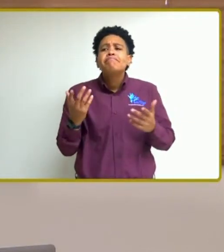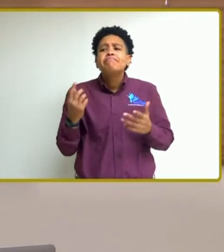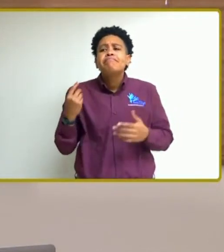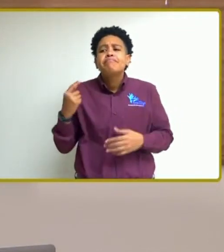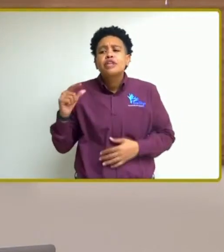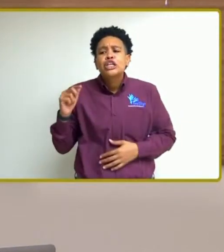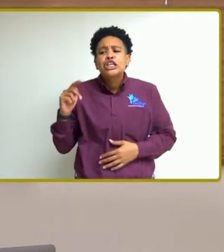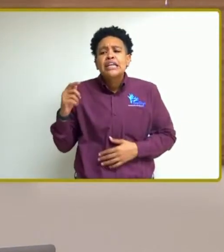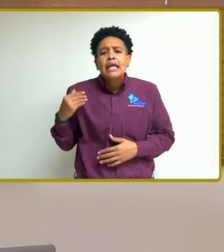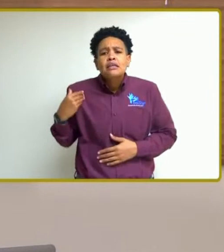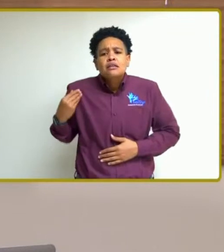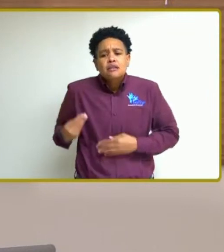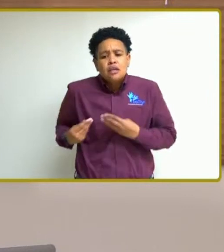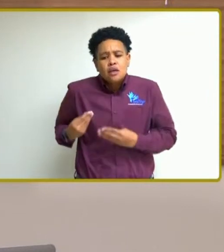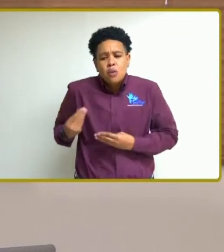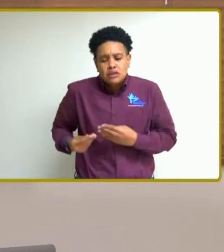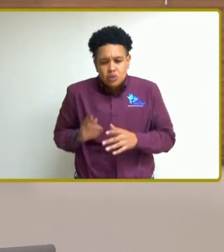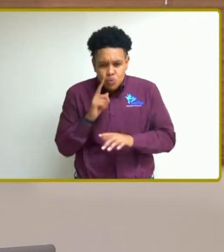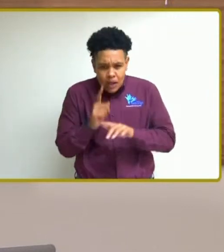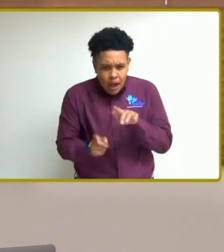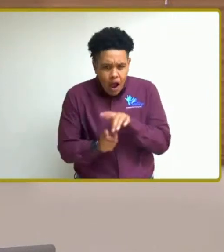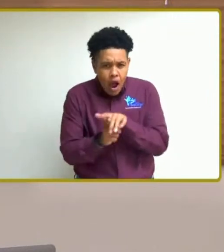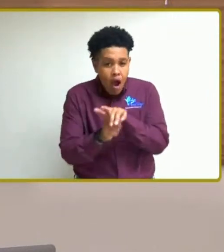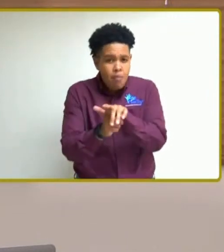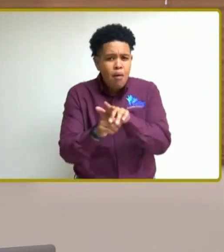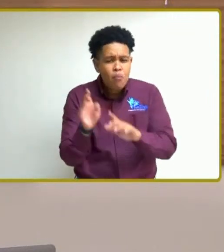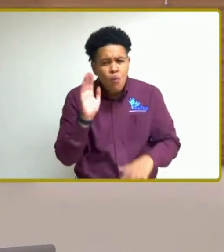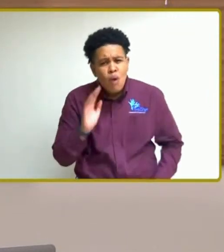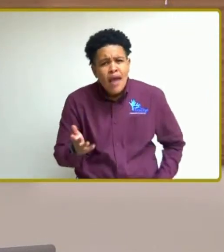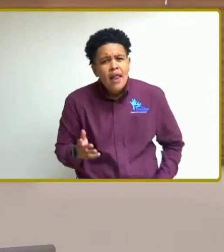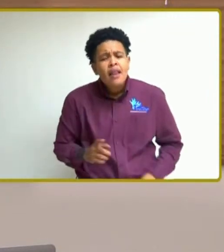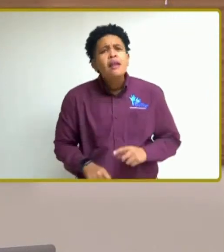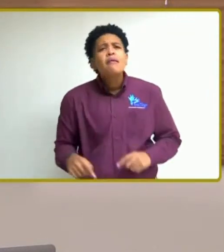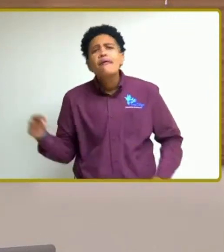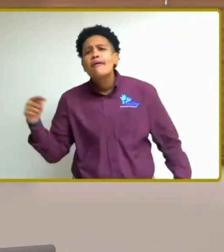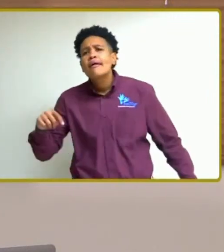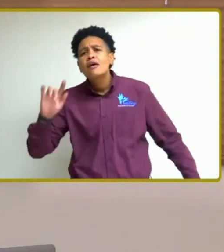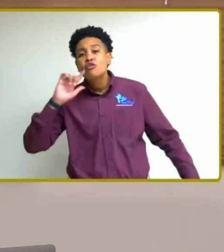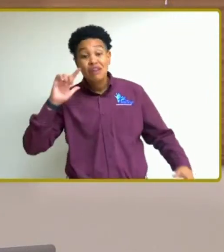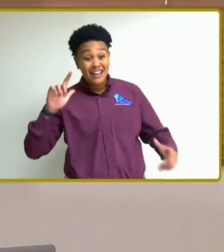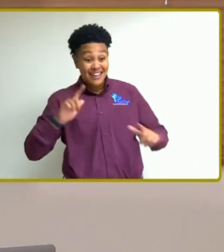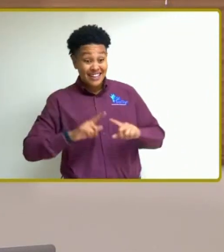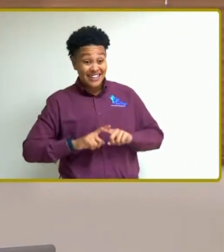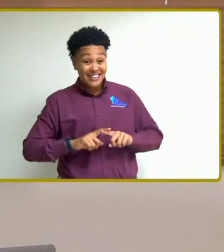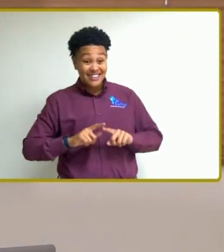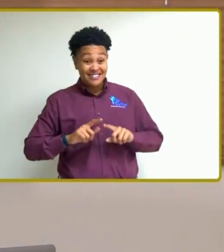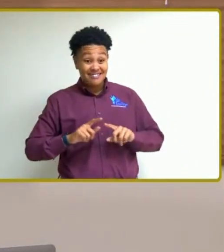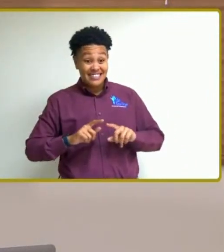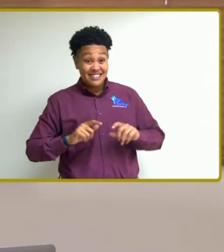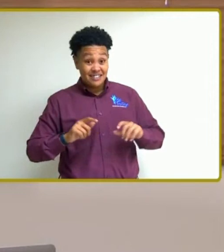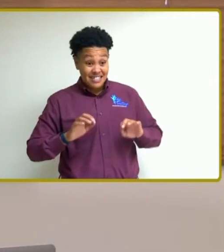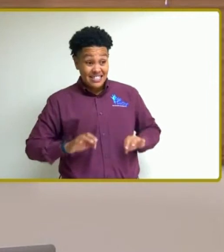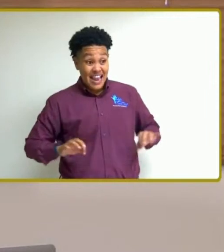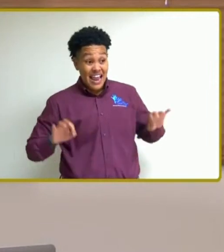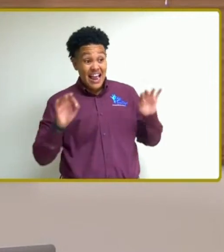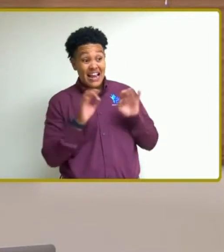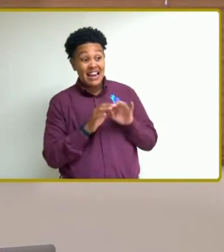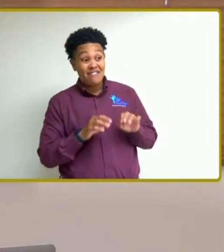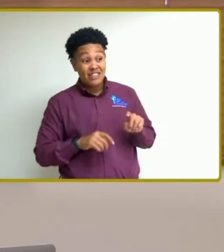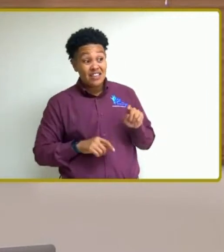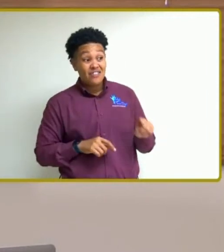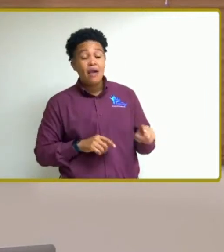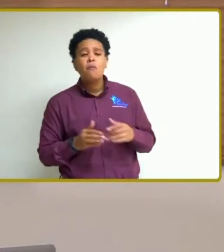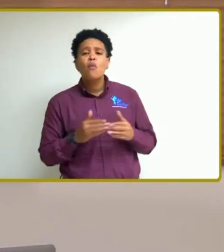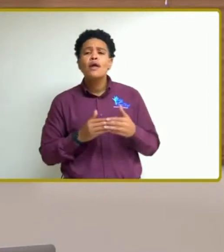genetic sequences that will come up. However, the significance of them, whether or not they